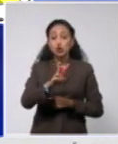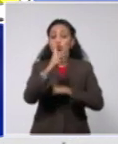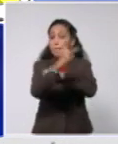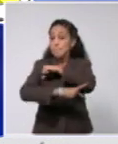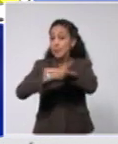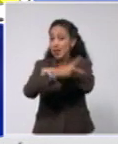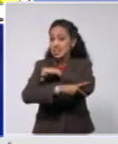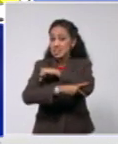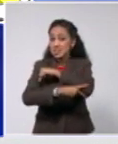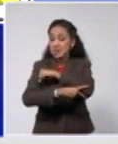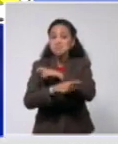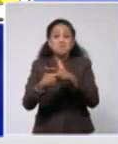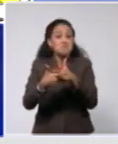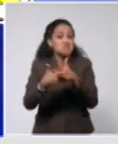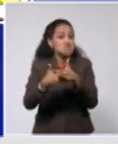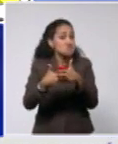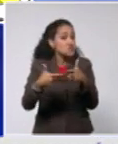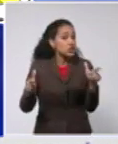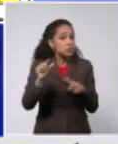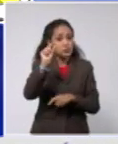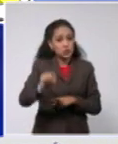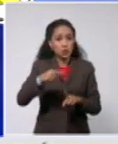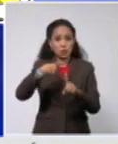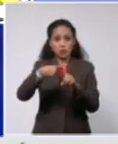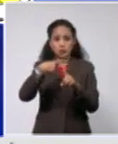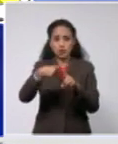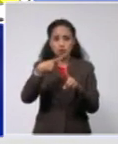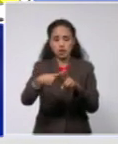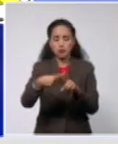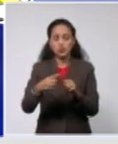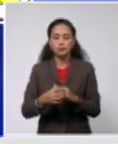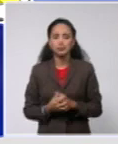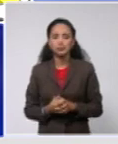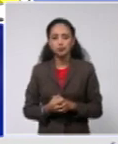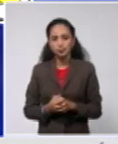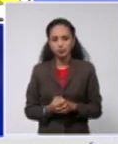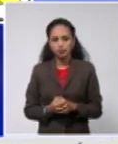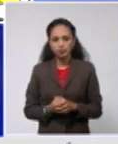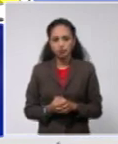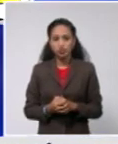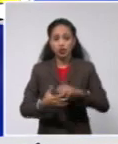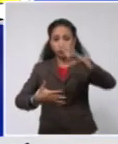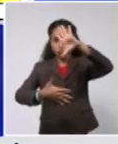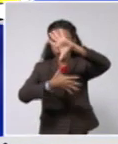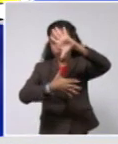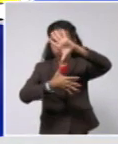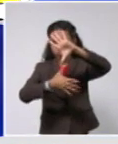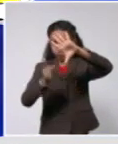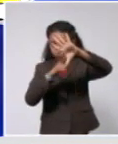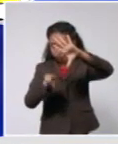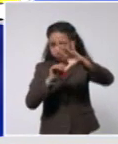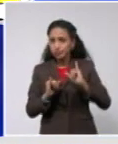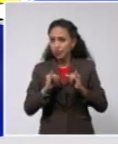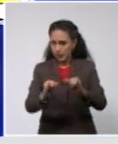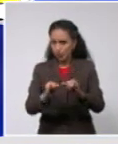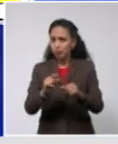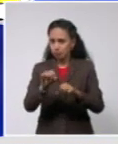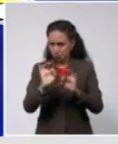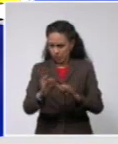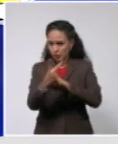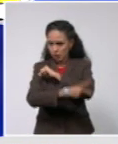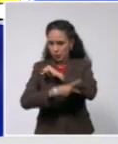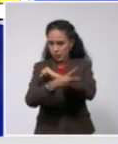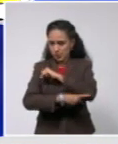21st place on this list. Regarding mortality rates, Mexico has the highest,